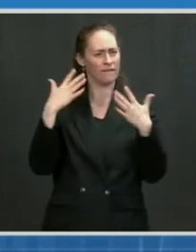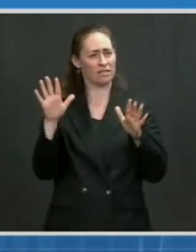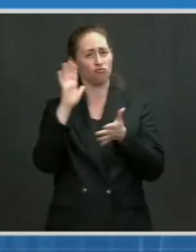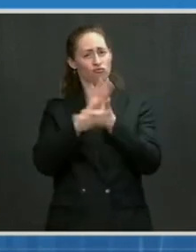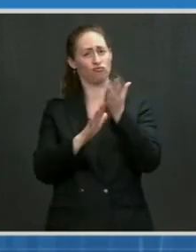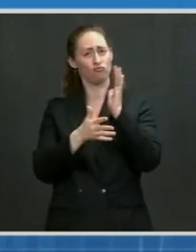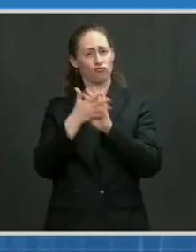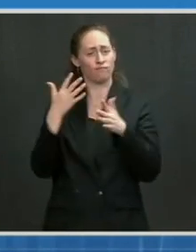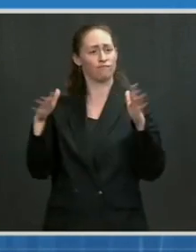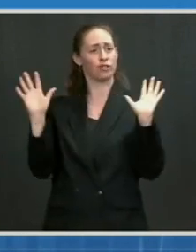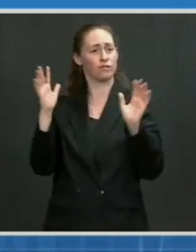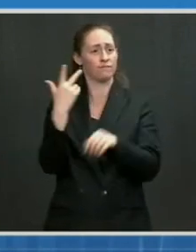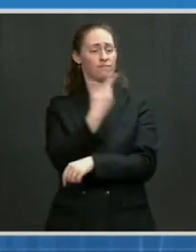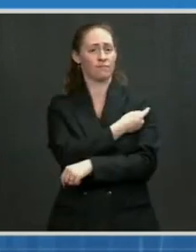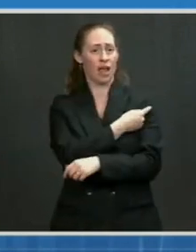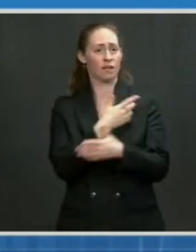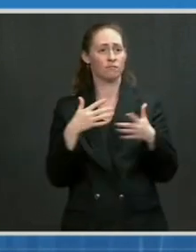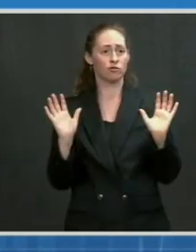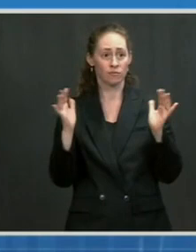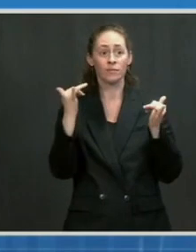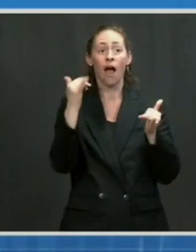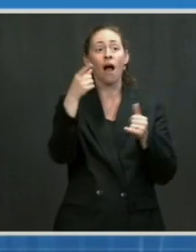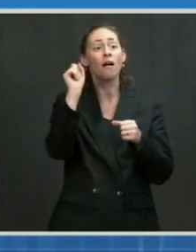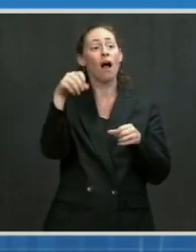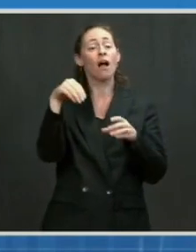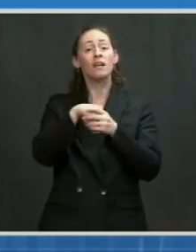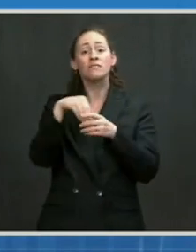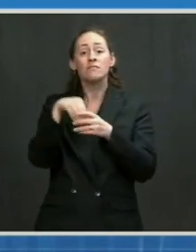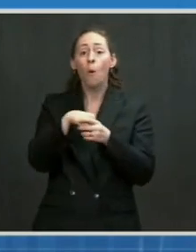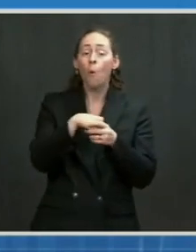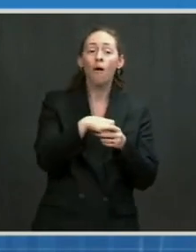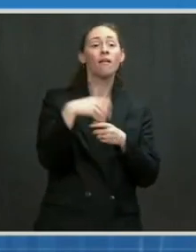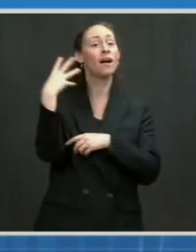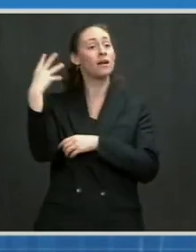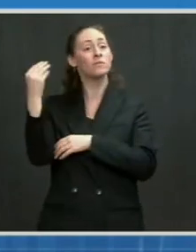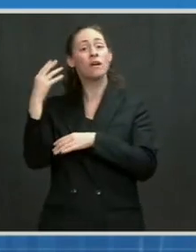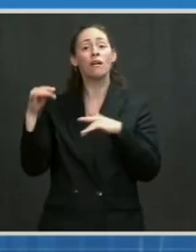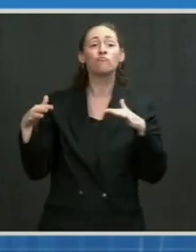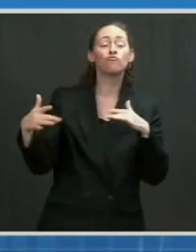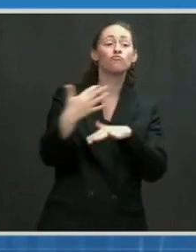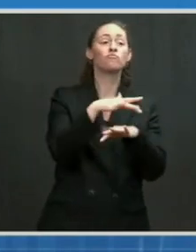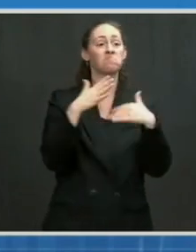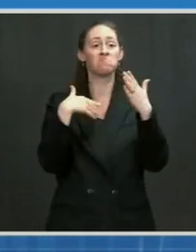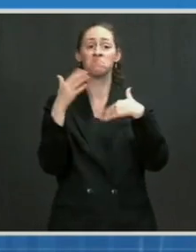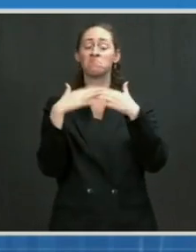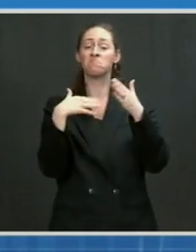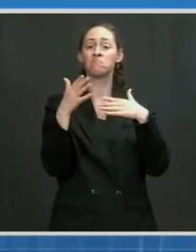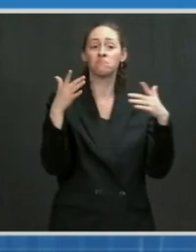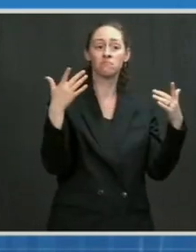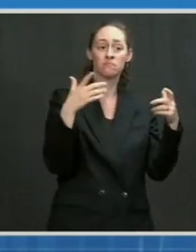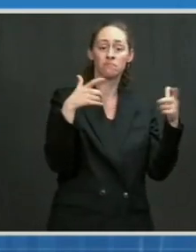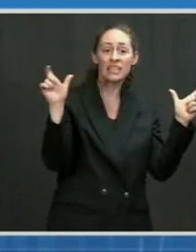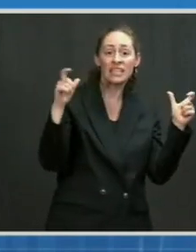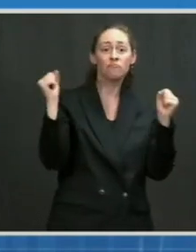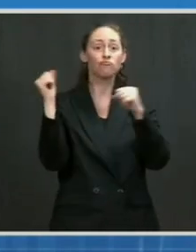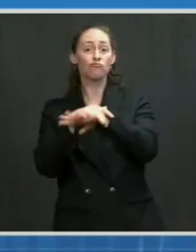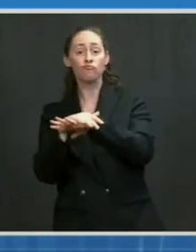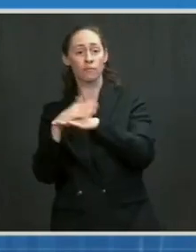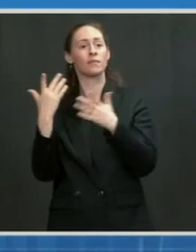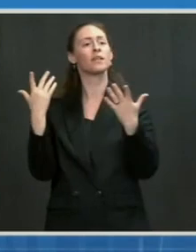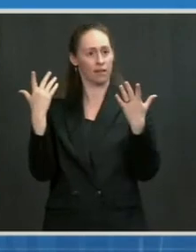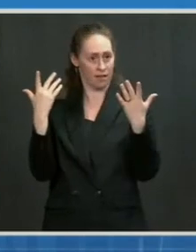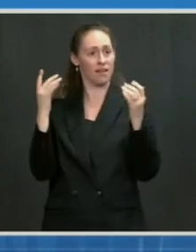can participate in indoor and outdoor activities, large or small, without wearing a mask or physical